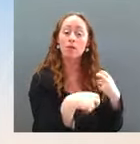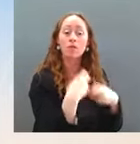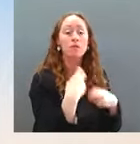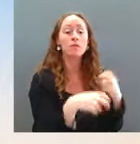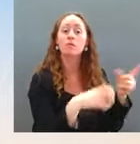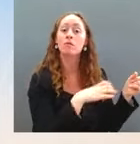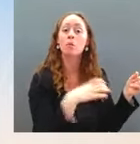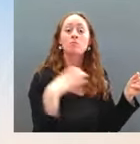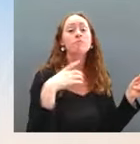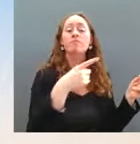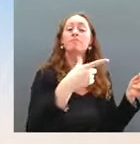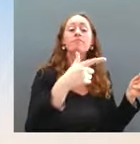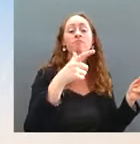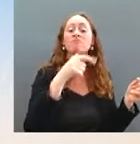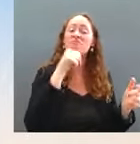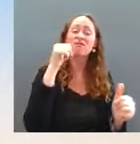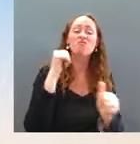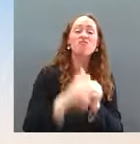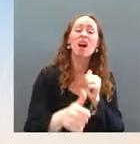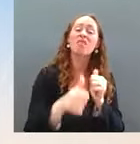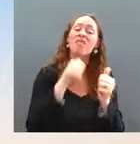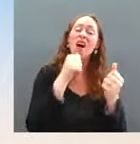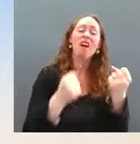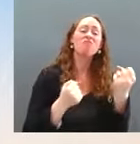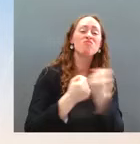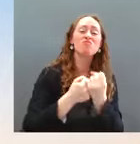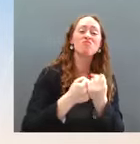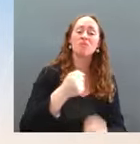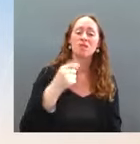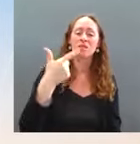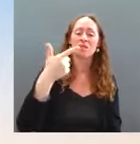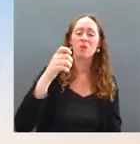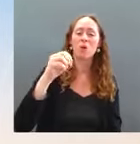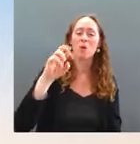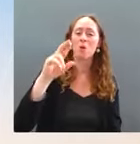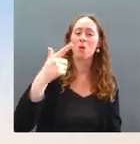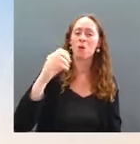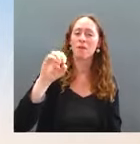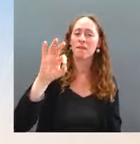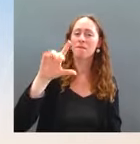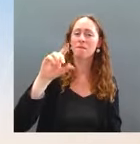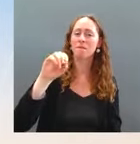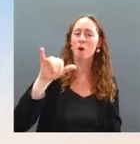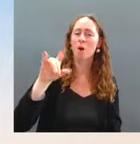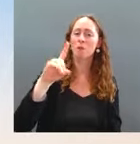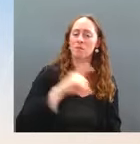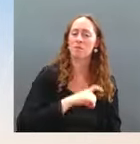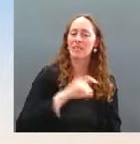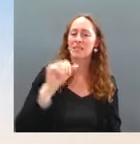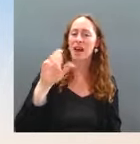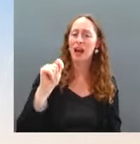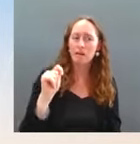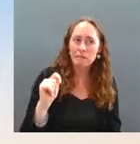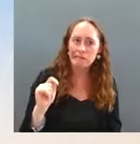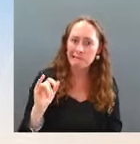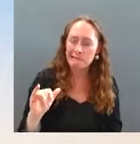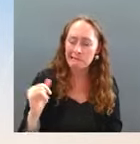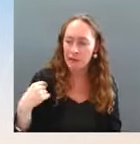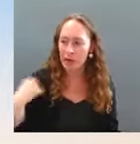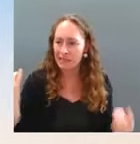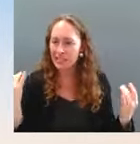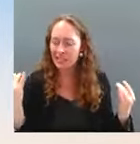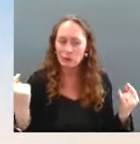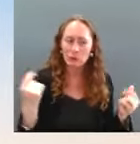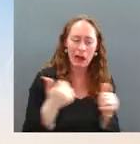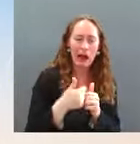them on executive action to advance police reform. Obviously, something we put a pause on while that was being negotiated. I don't have an update on the timing of